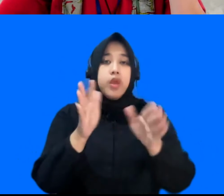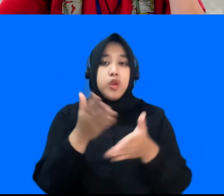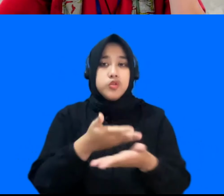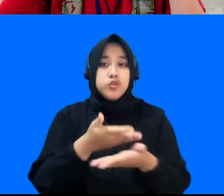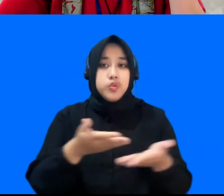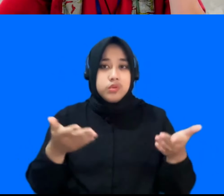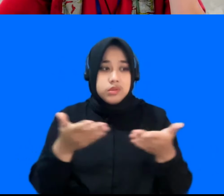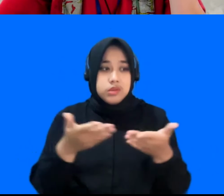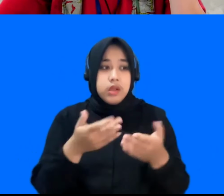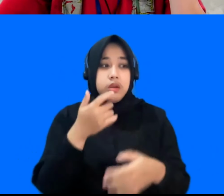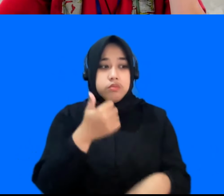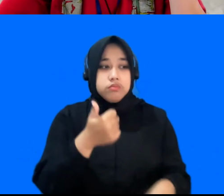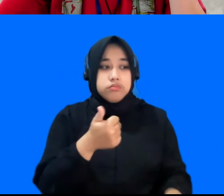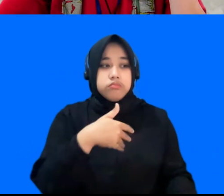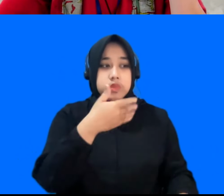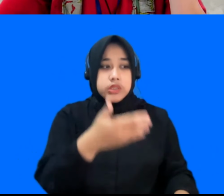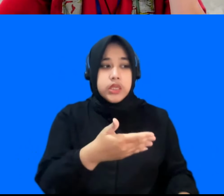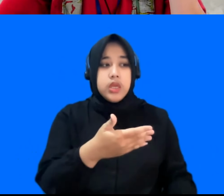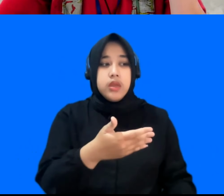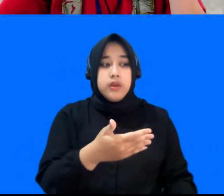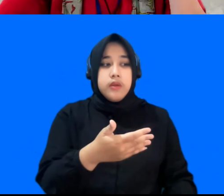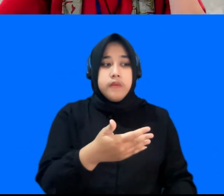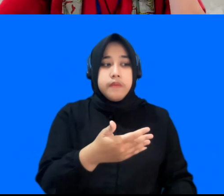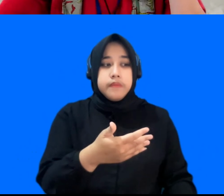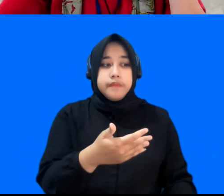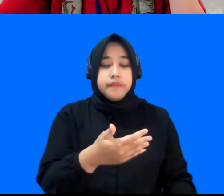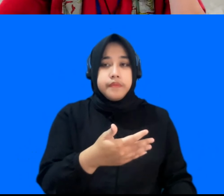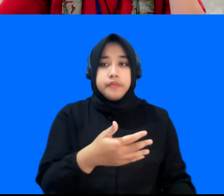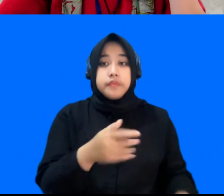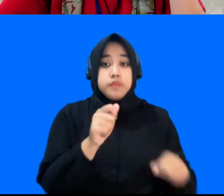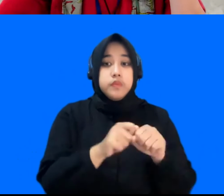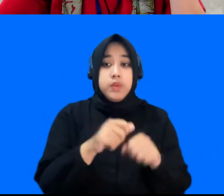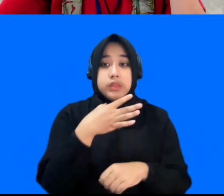us crystallize and distill the messages you need to put out there